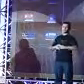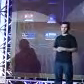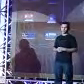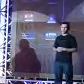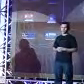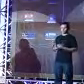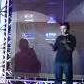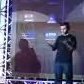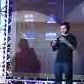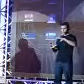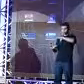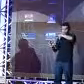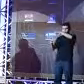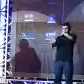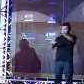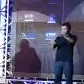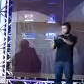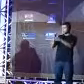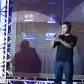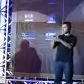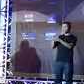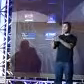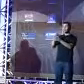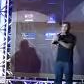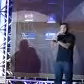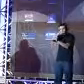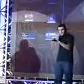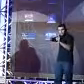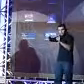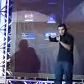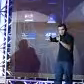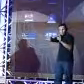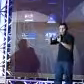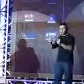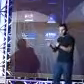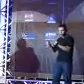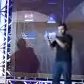fight for the rights of the poor?